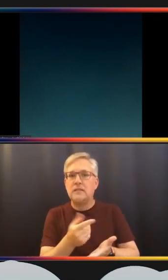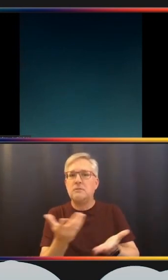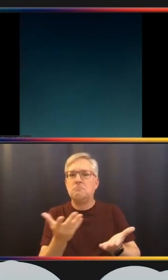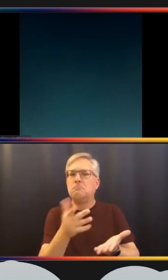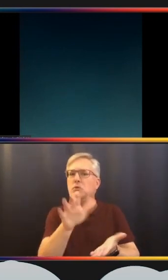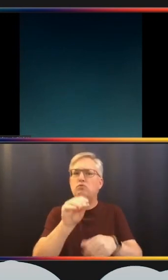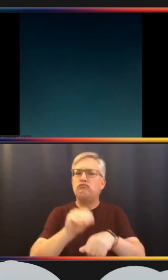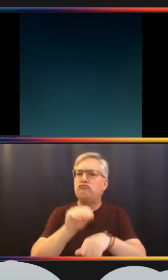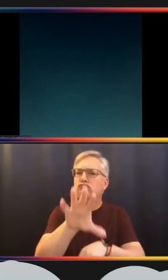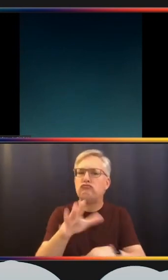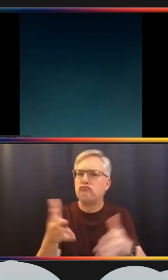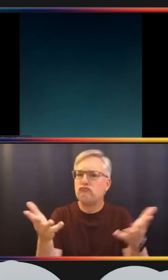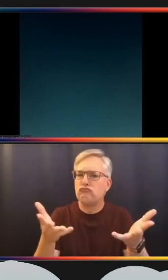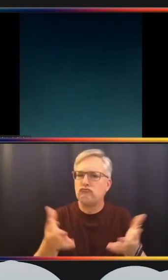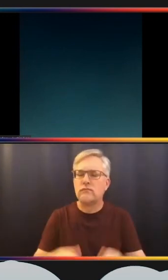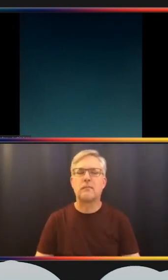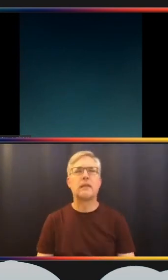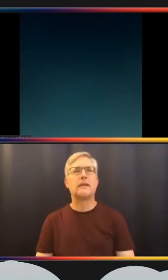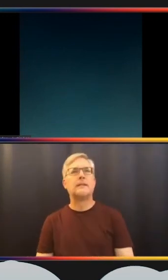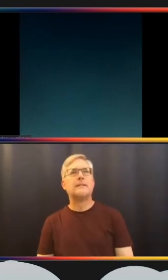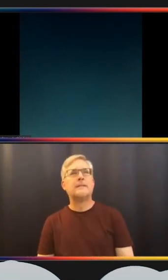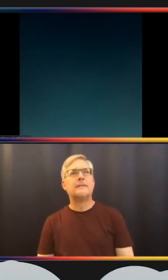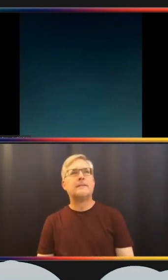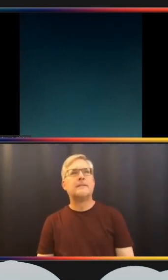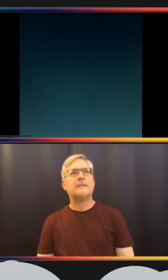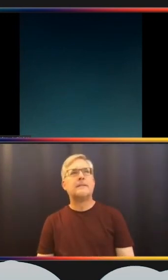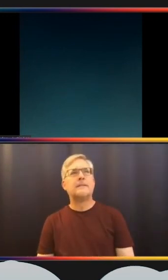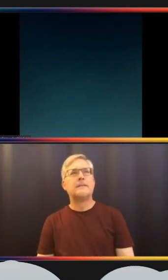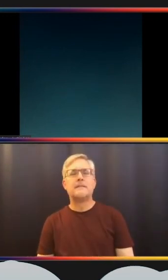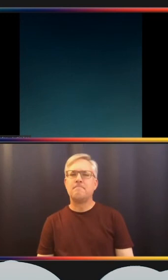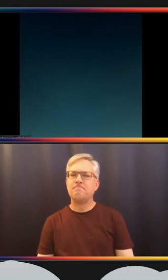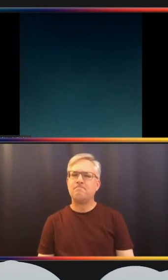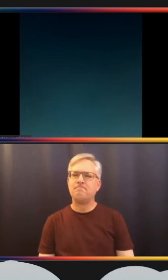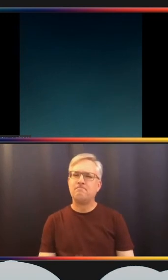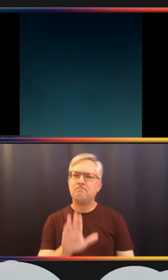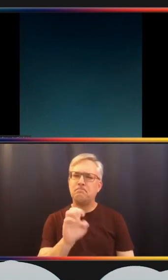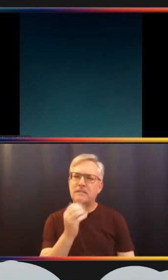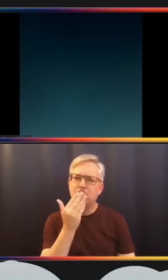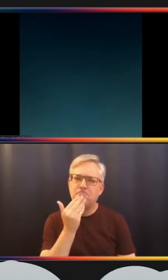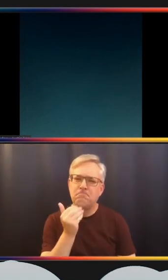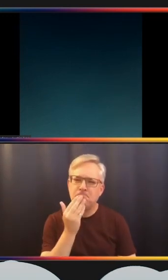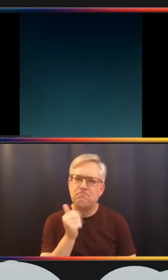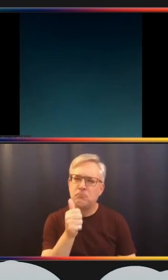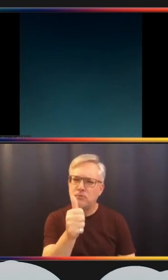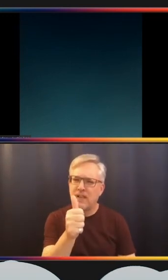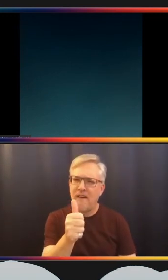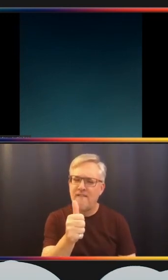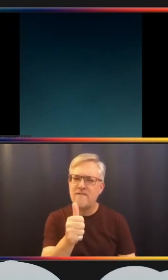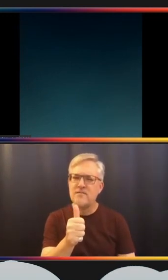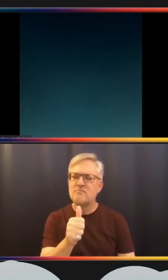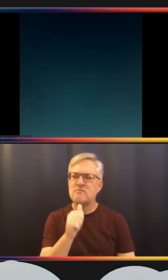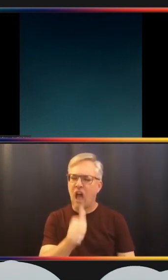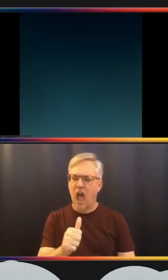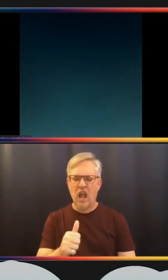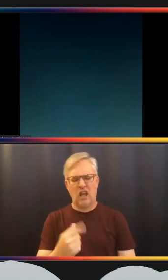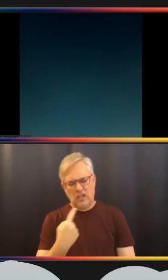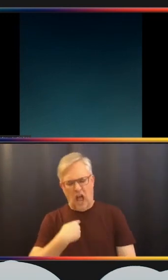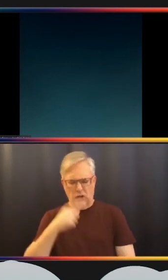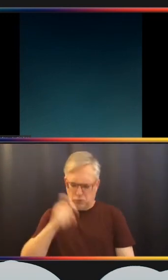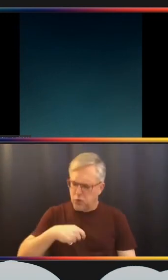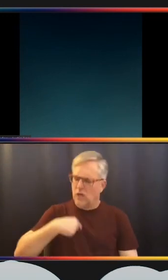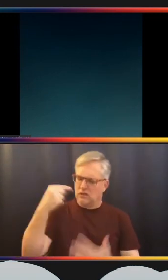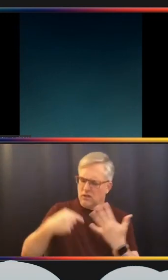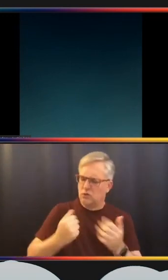I think be gentle with yourselves. I think it's a really tough time right now,